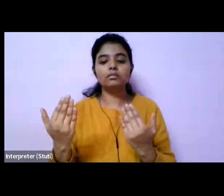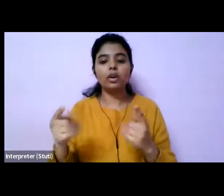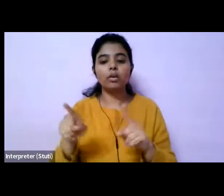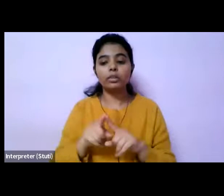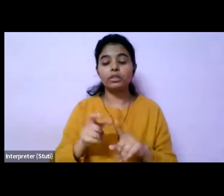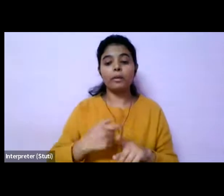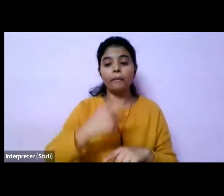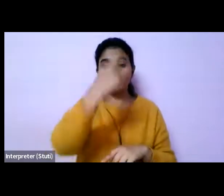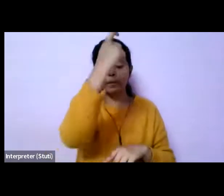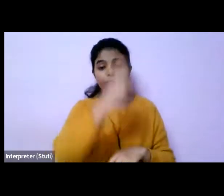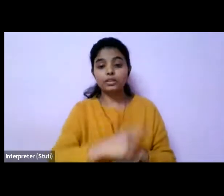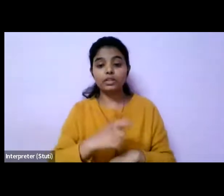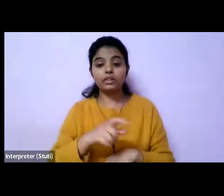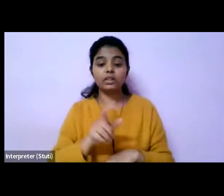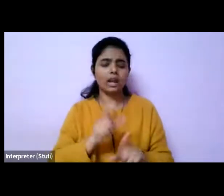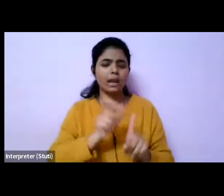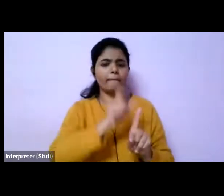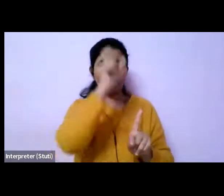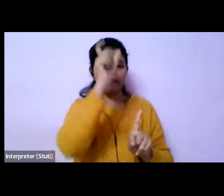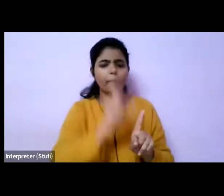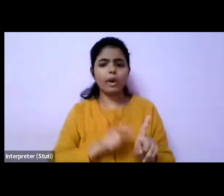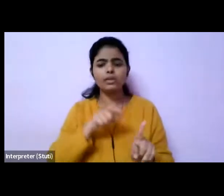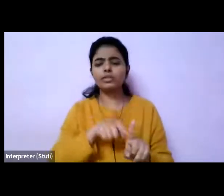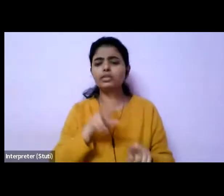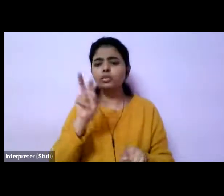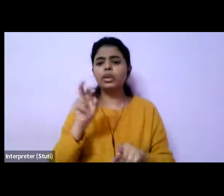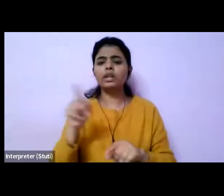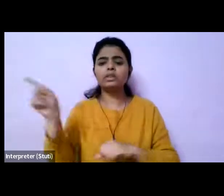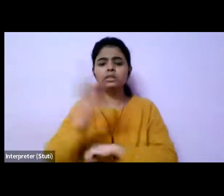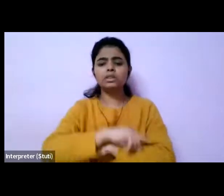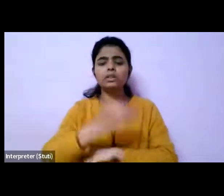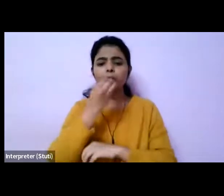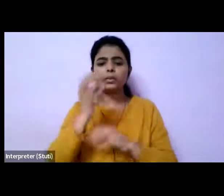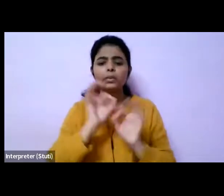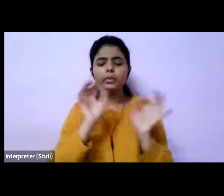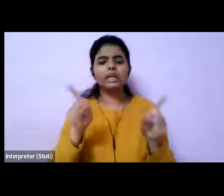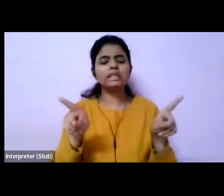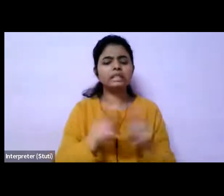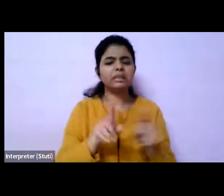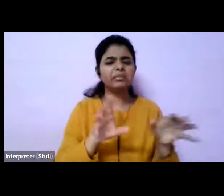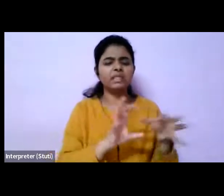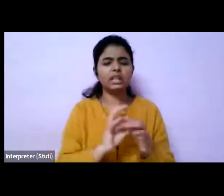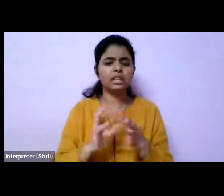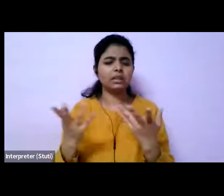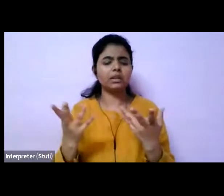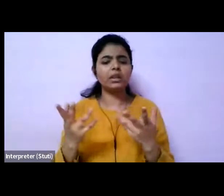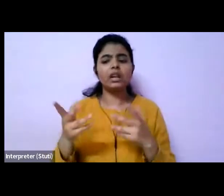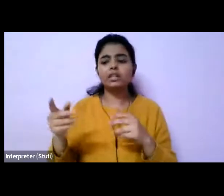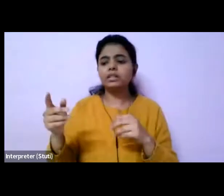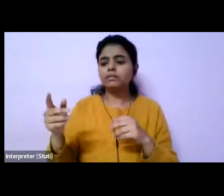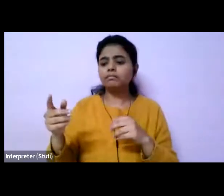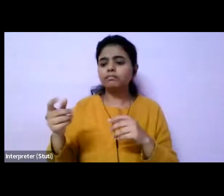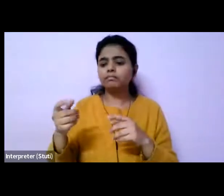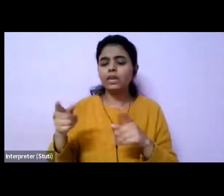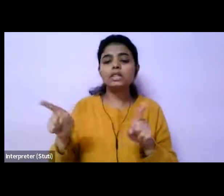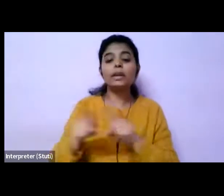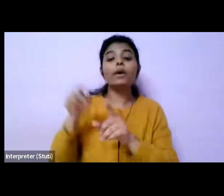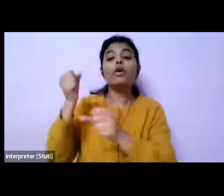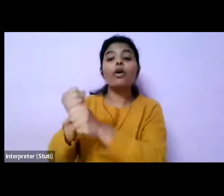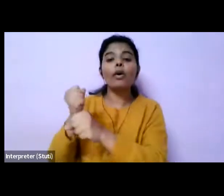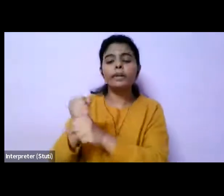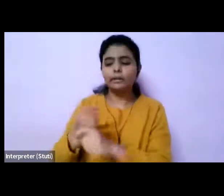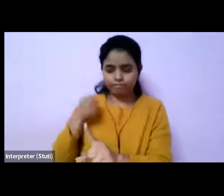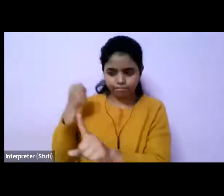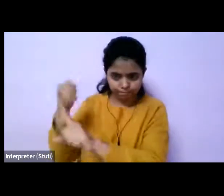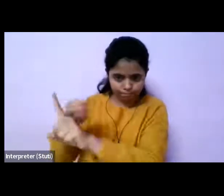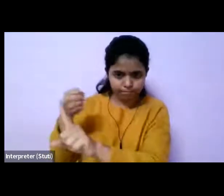years, to movements. Okay, so both individual and collective movements that can force governments to their knees, bring